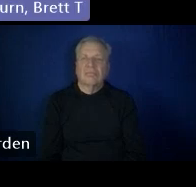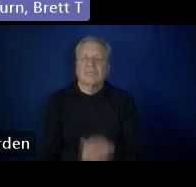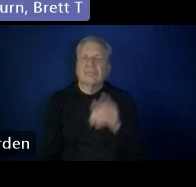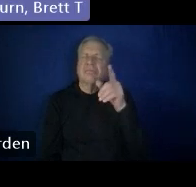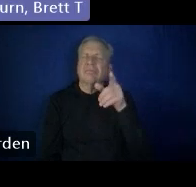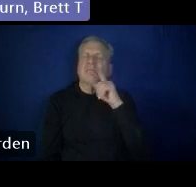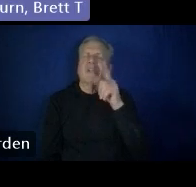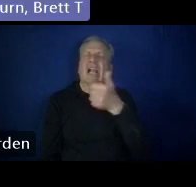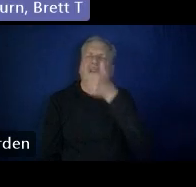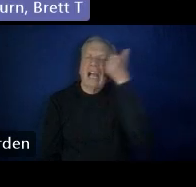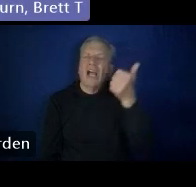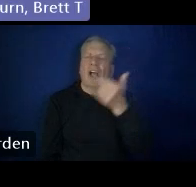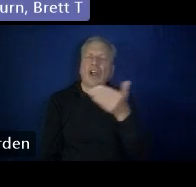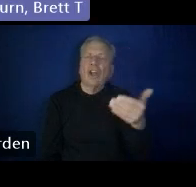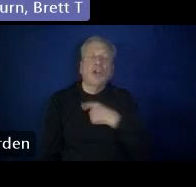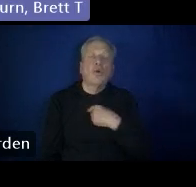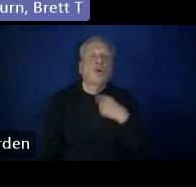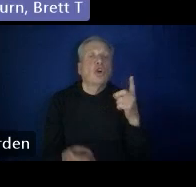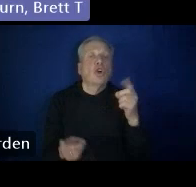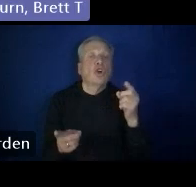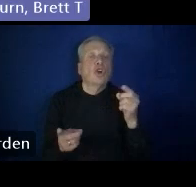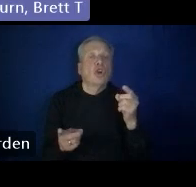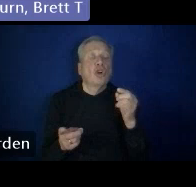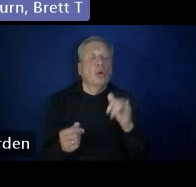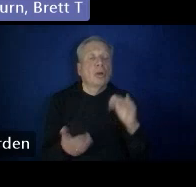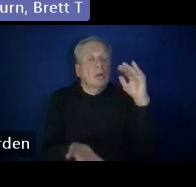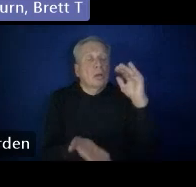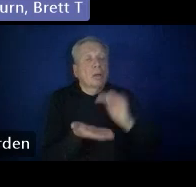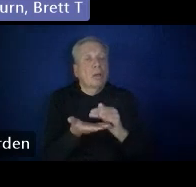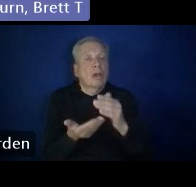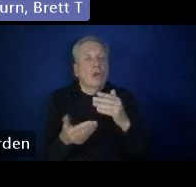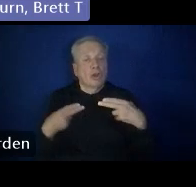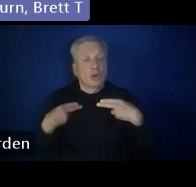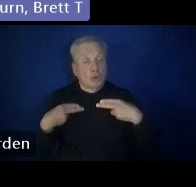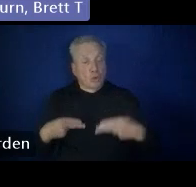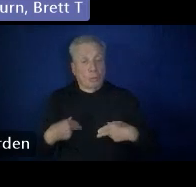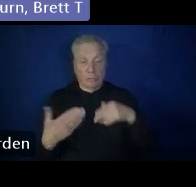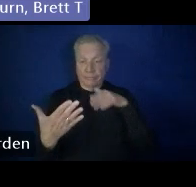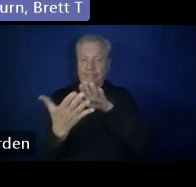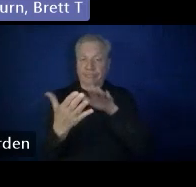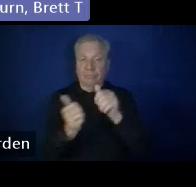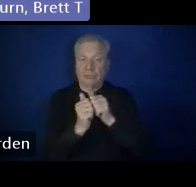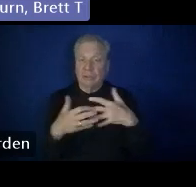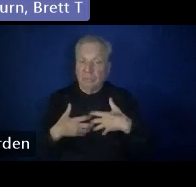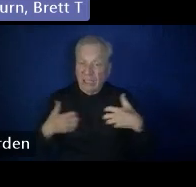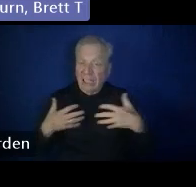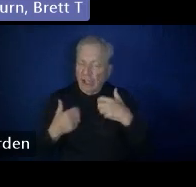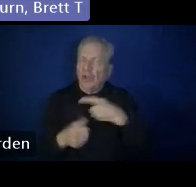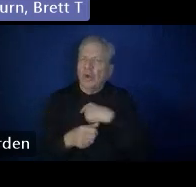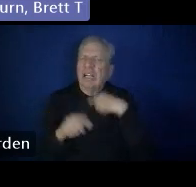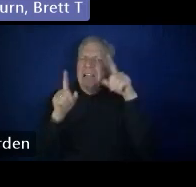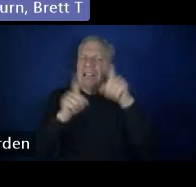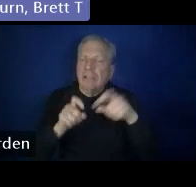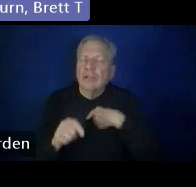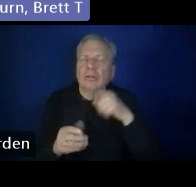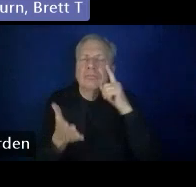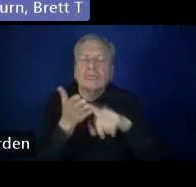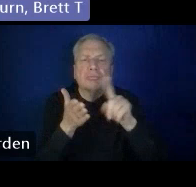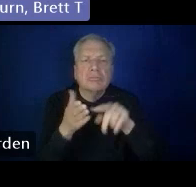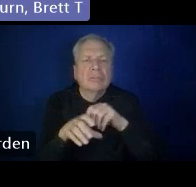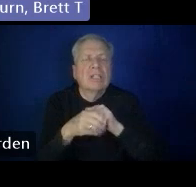Another thing we do to reduce bear-human conflicts is we've been putting bear-proof food storage boxes that we tested over at the Grizzly Discovery Center into all of